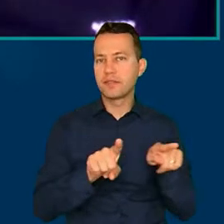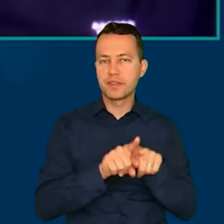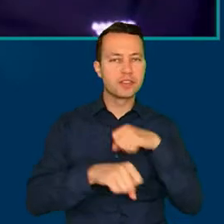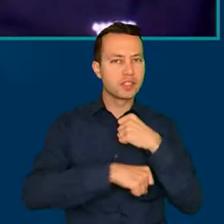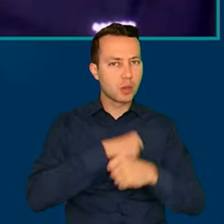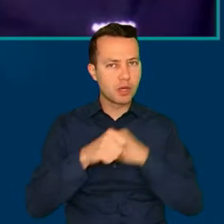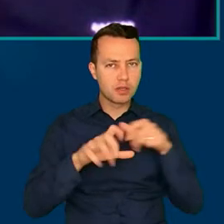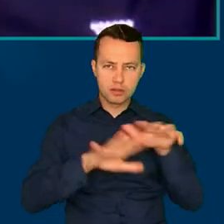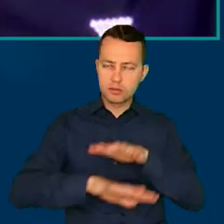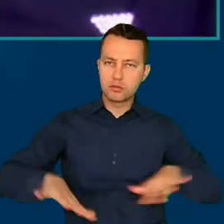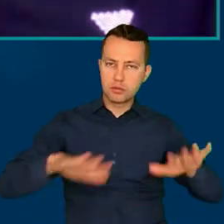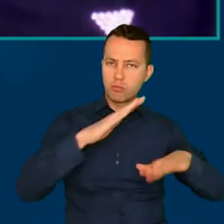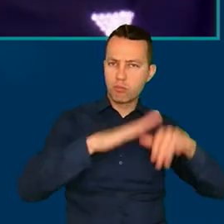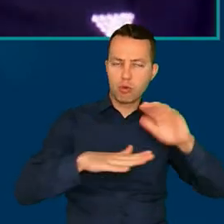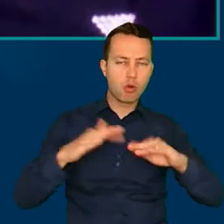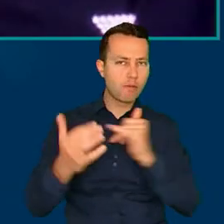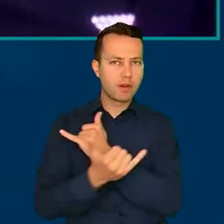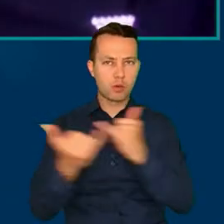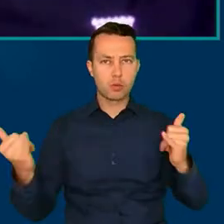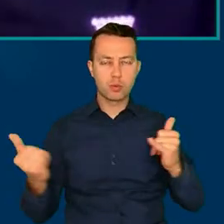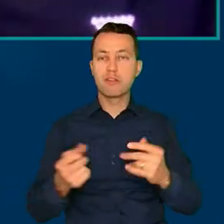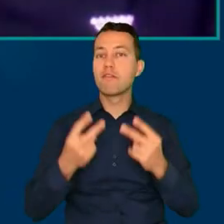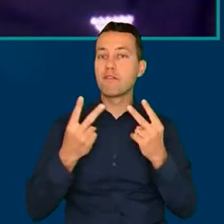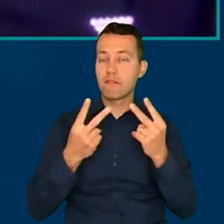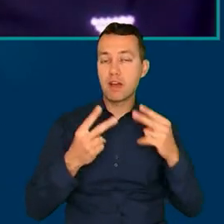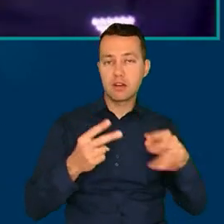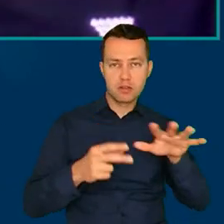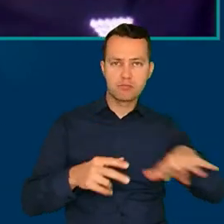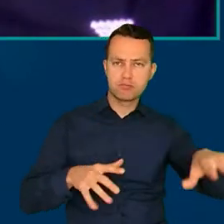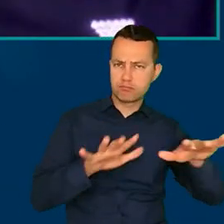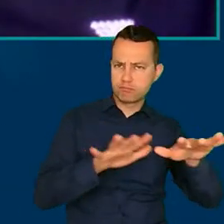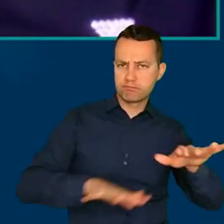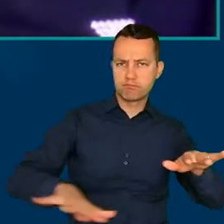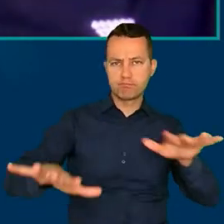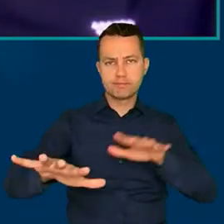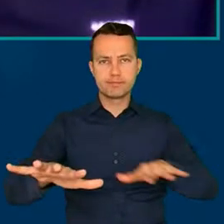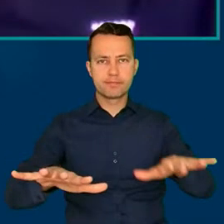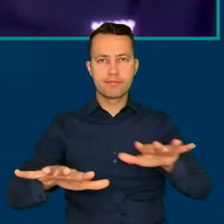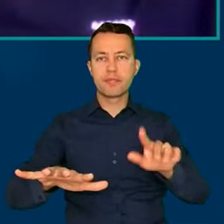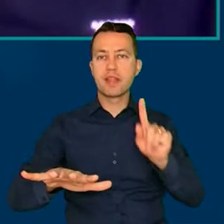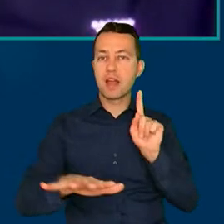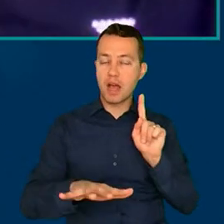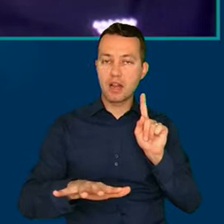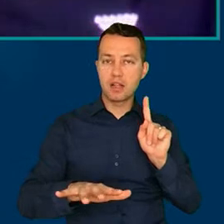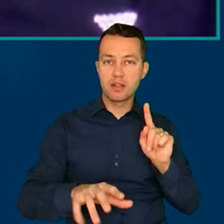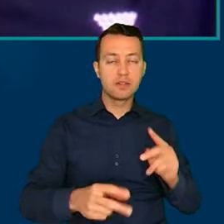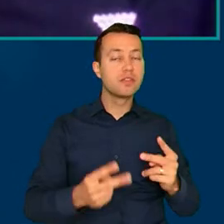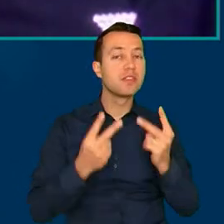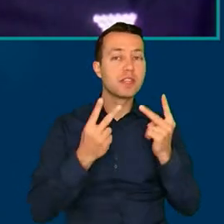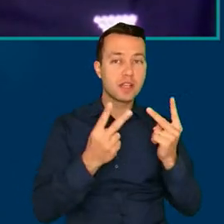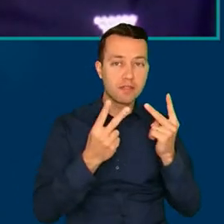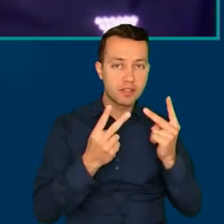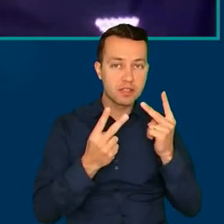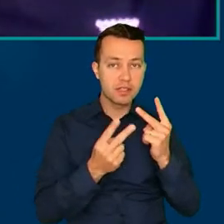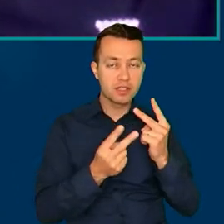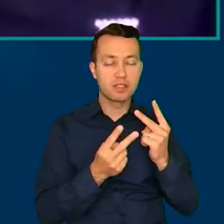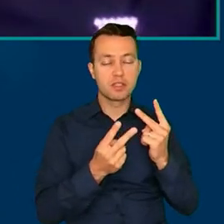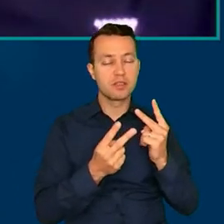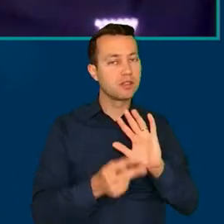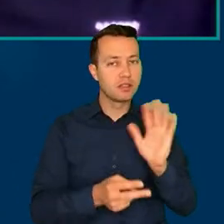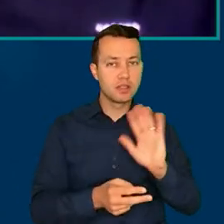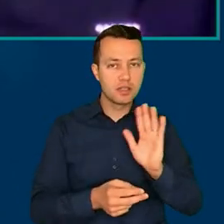infrastructure or charity. Even though these are very important areas, this is not an element of human rights